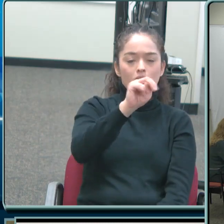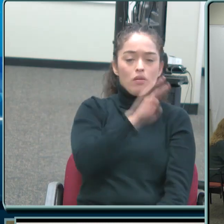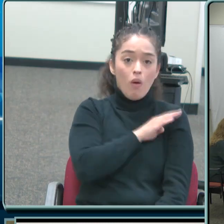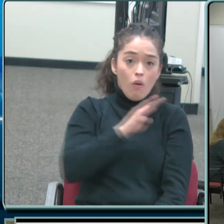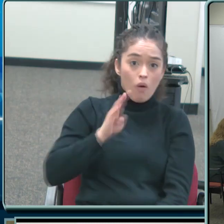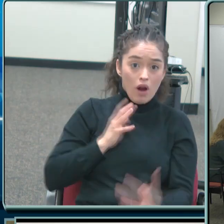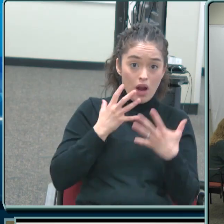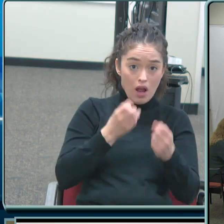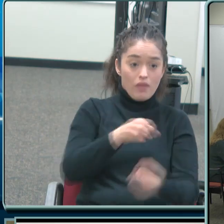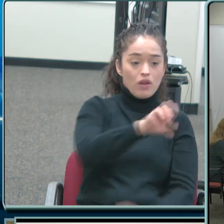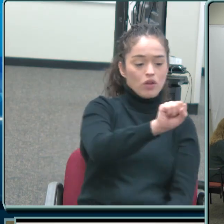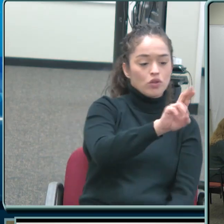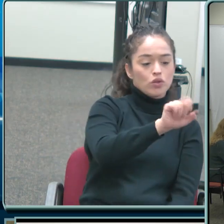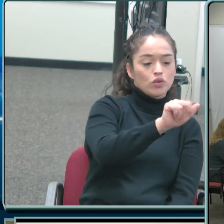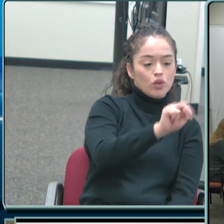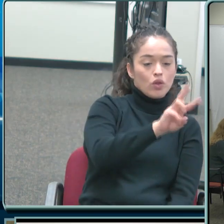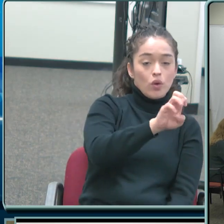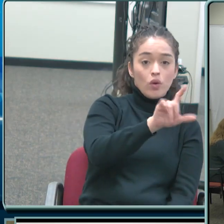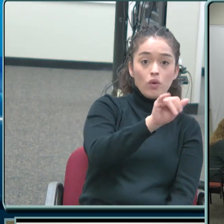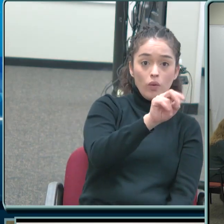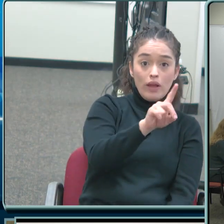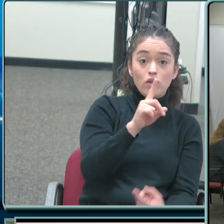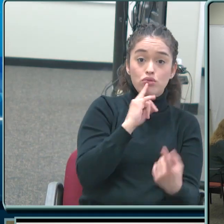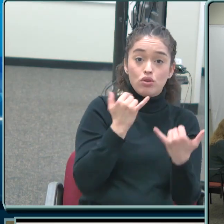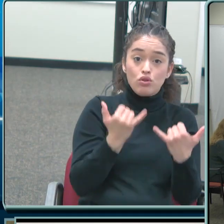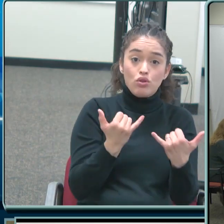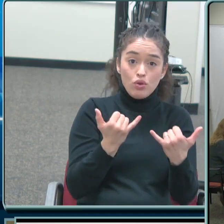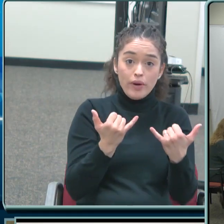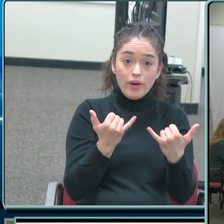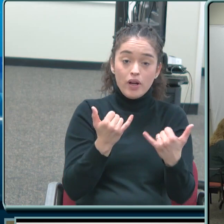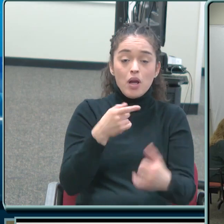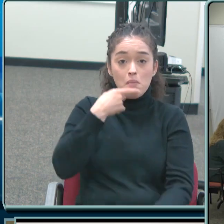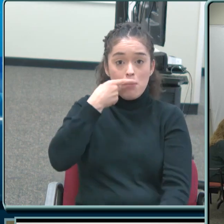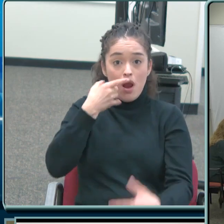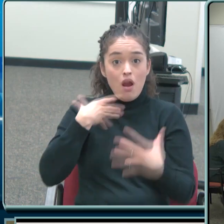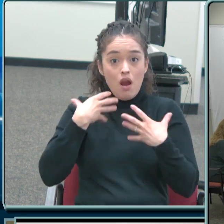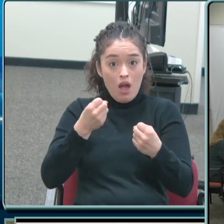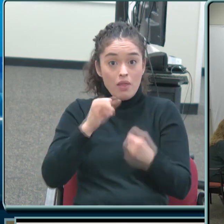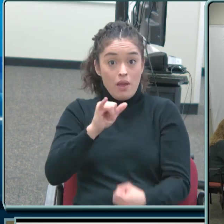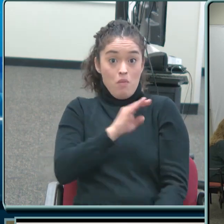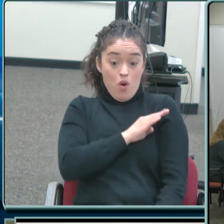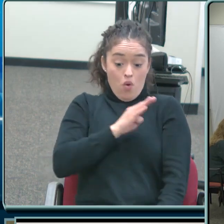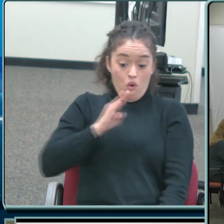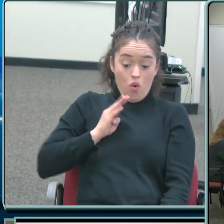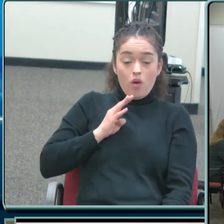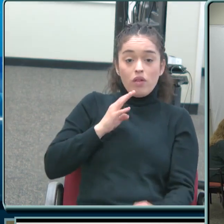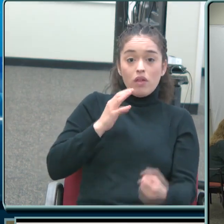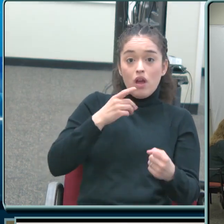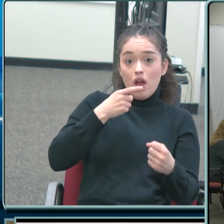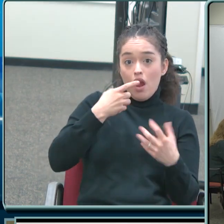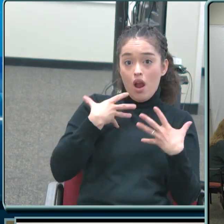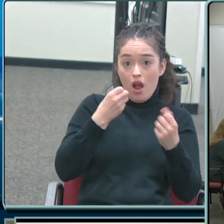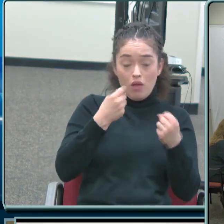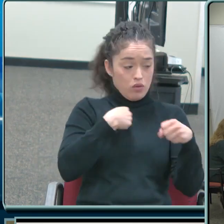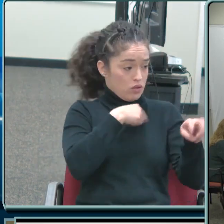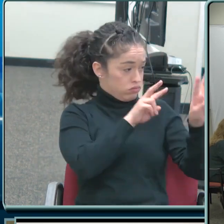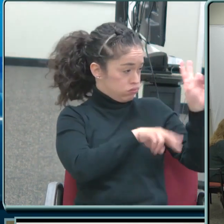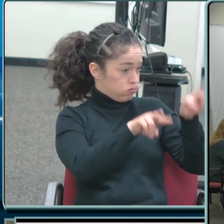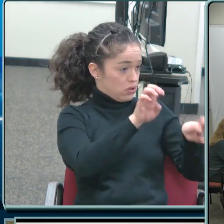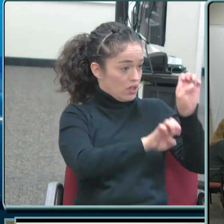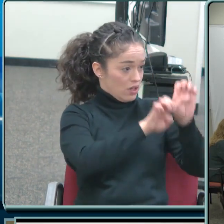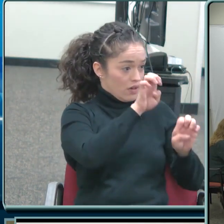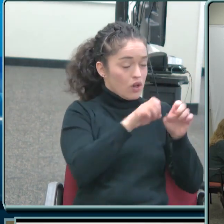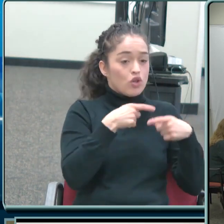whereas Susan Whelan currently serves as the public health director for public health, and whereas the Board of Health evaluated Ms. Whelan's performance during her